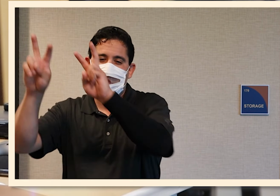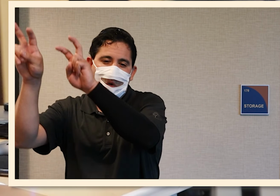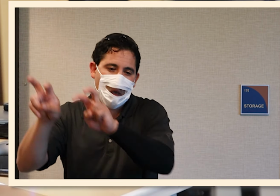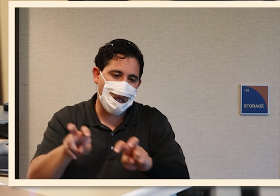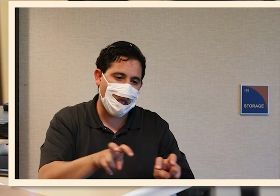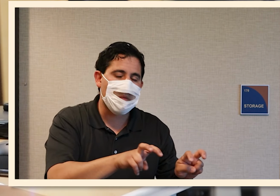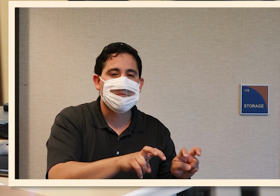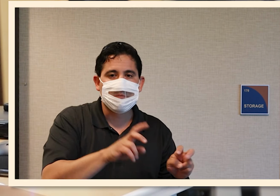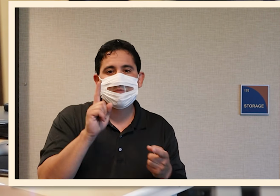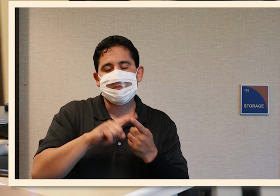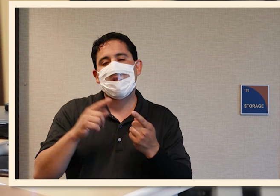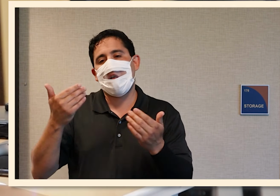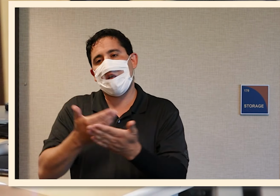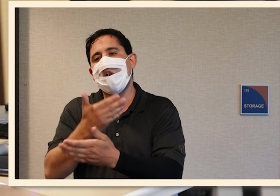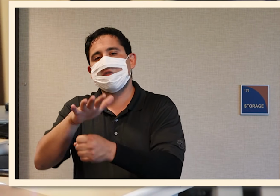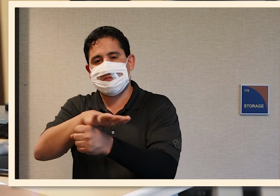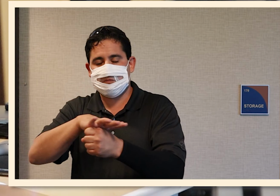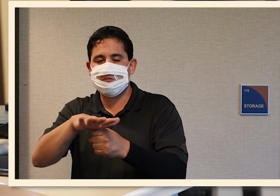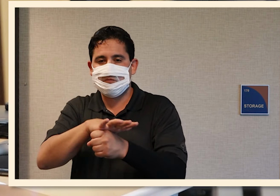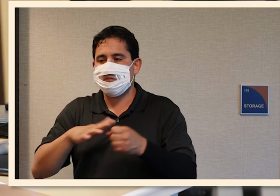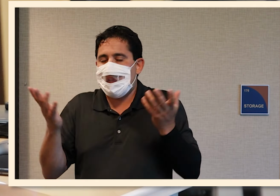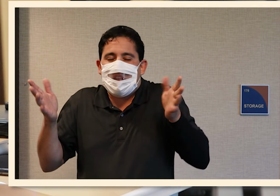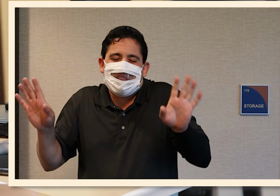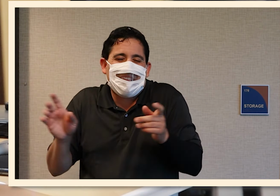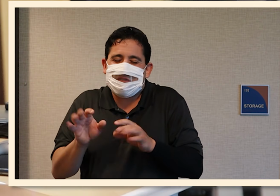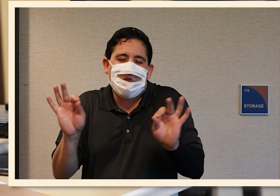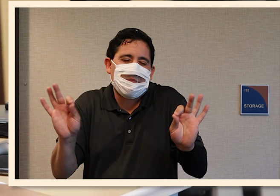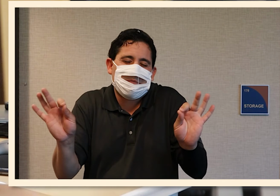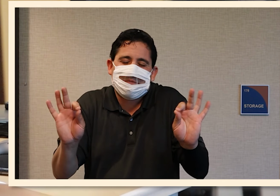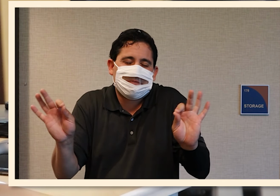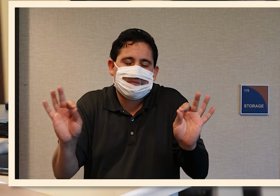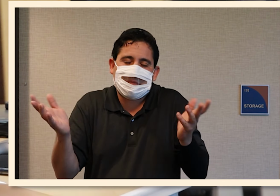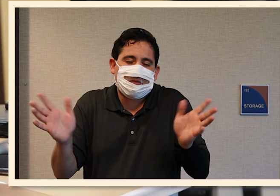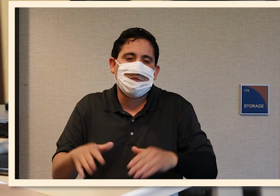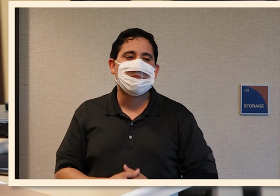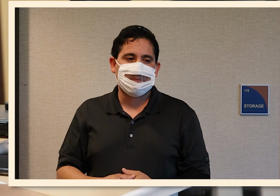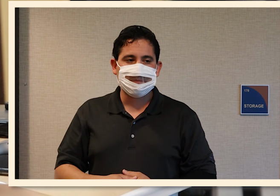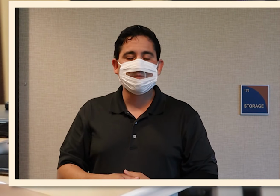in a minuscule way. And so that's the only adjustment.